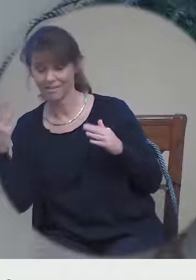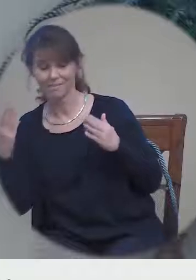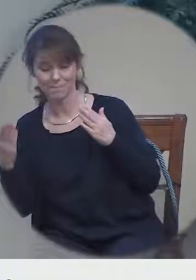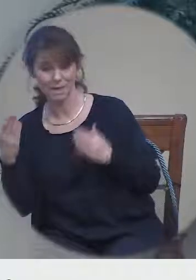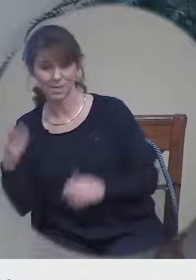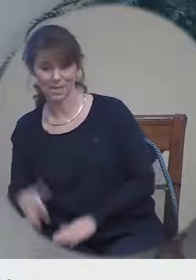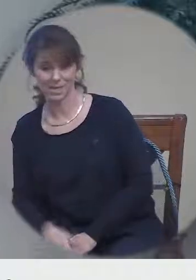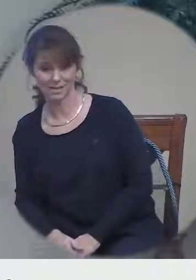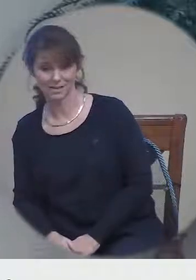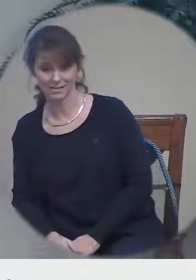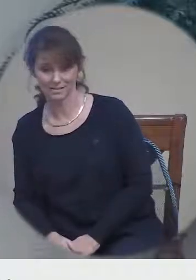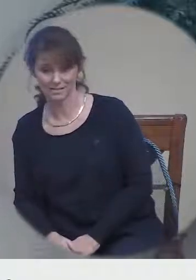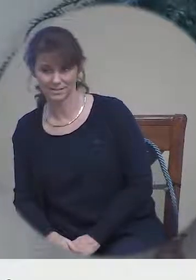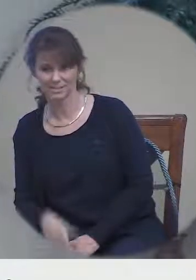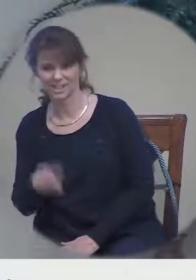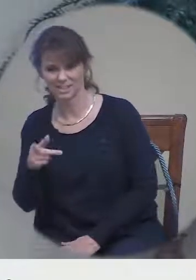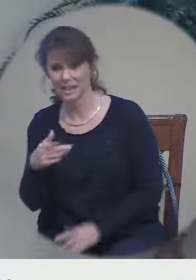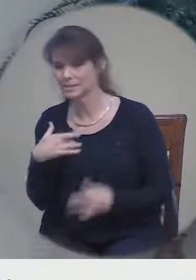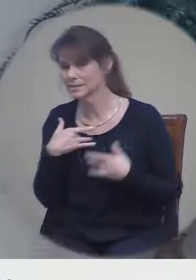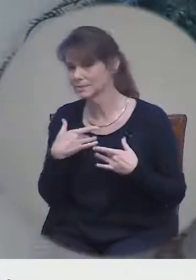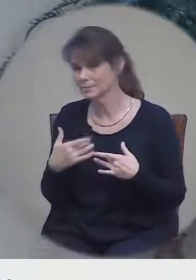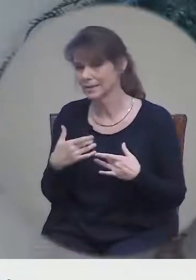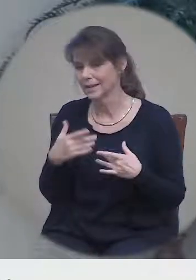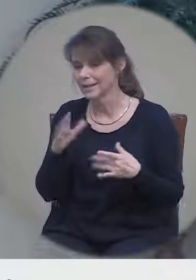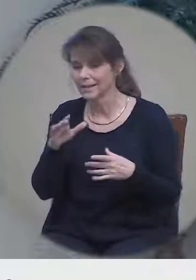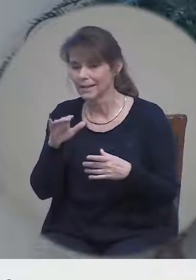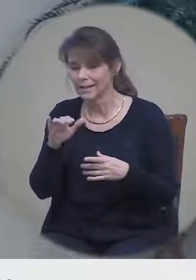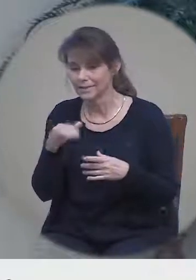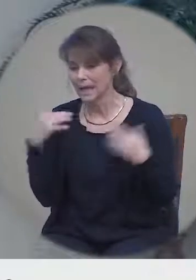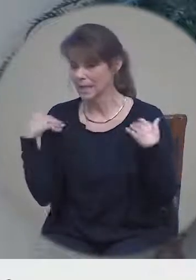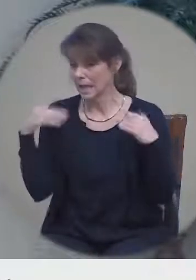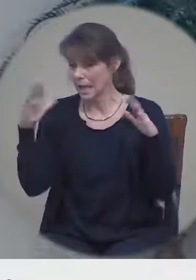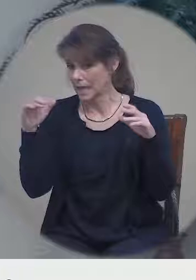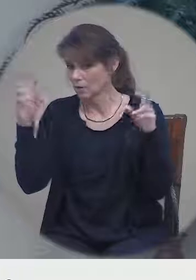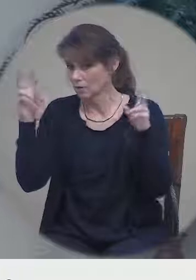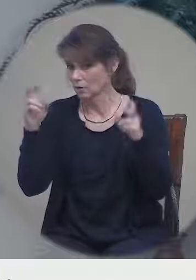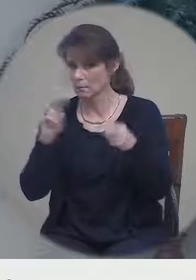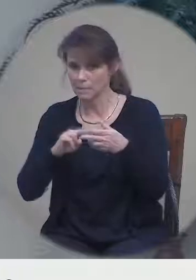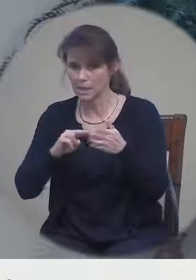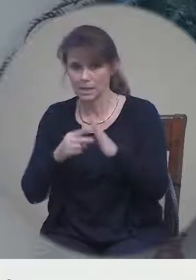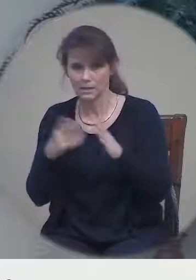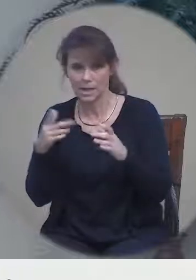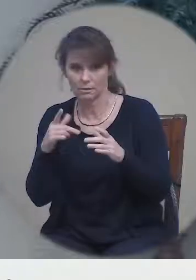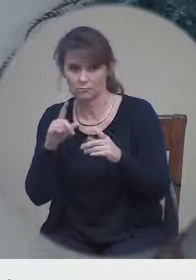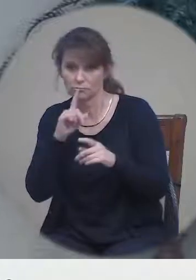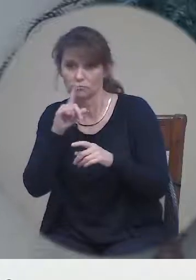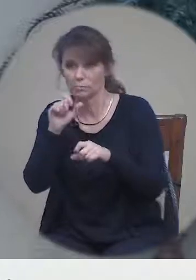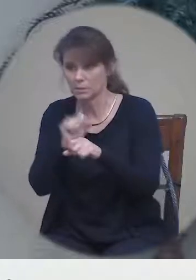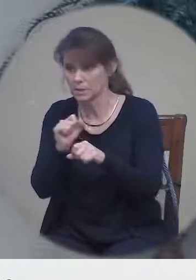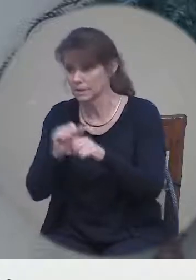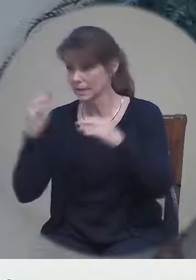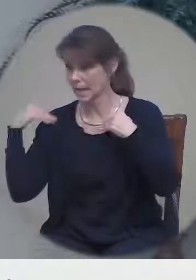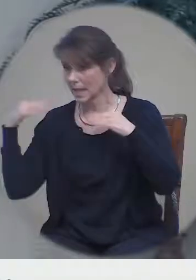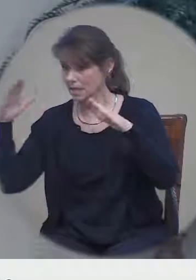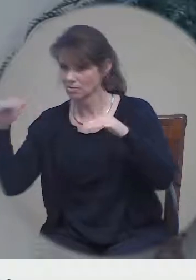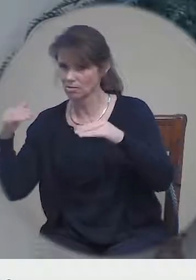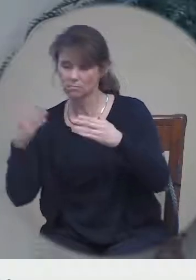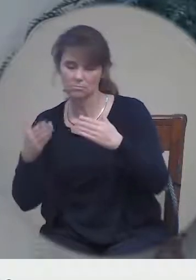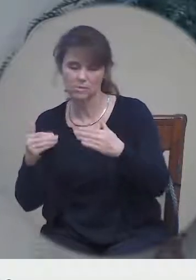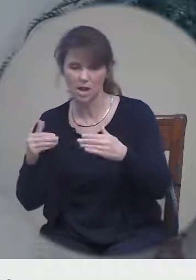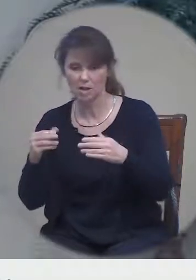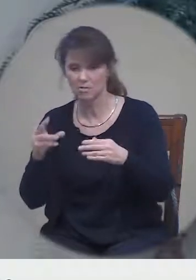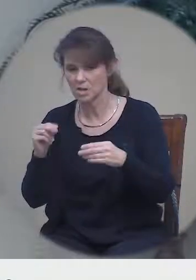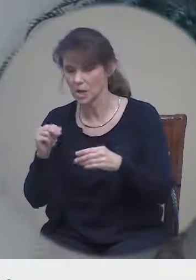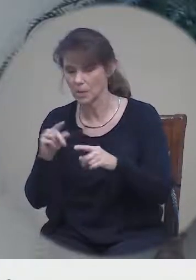don't think that's necessarily celestial beings. Some people believe that. That's your prerogative. But I think what he's saying is,